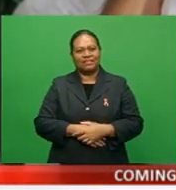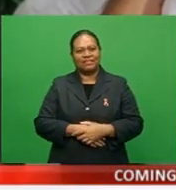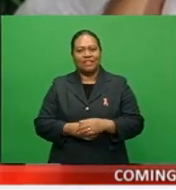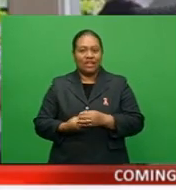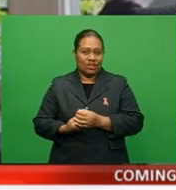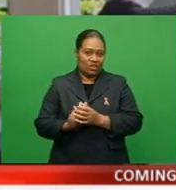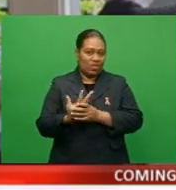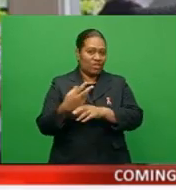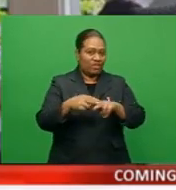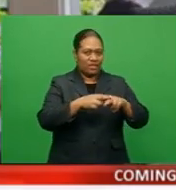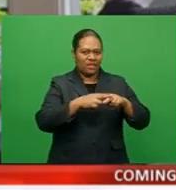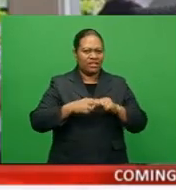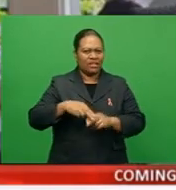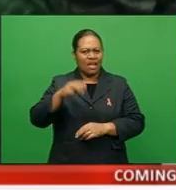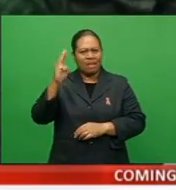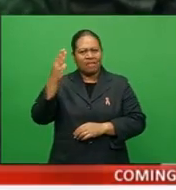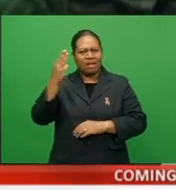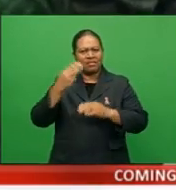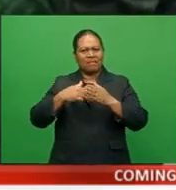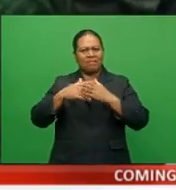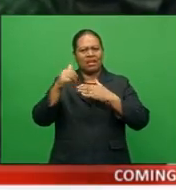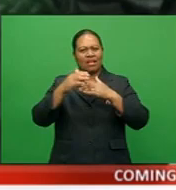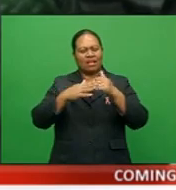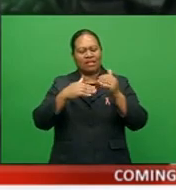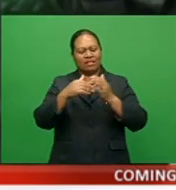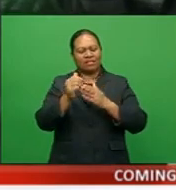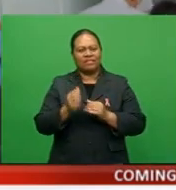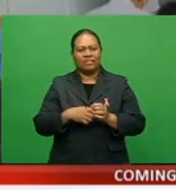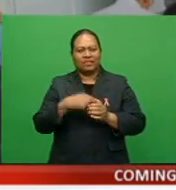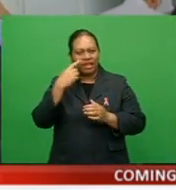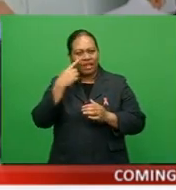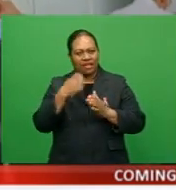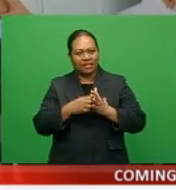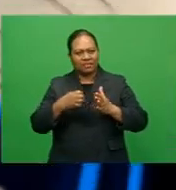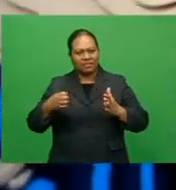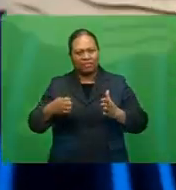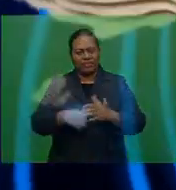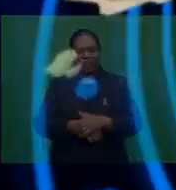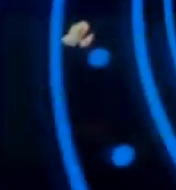And in growing Fiji, master builders eye expansion. Stay with us.